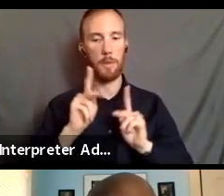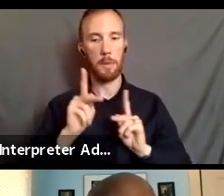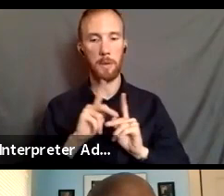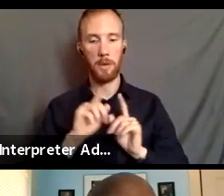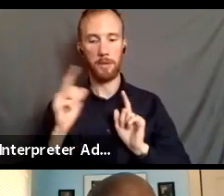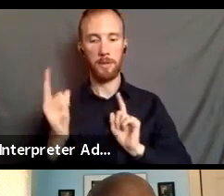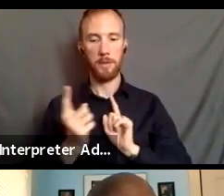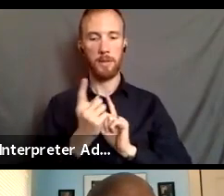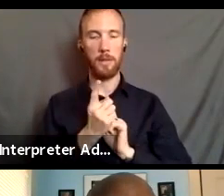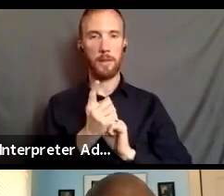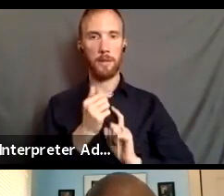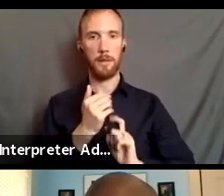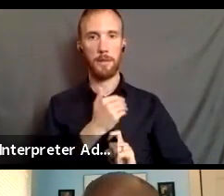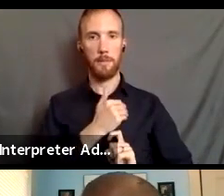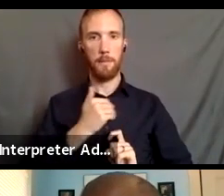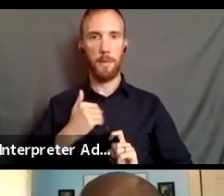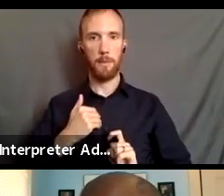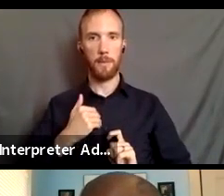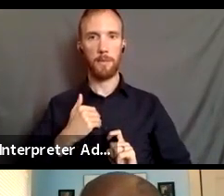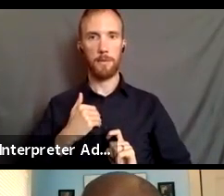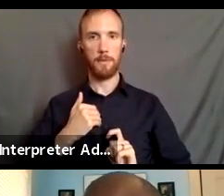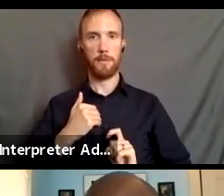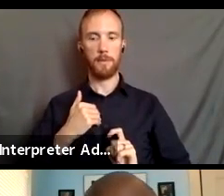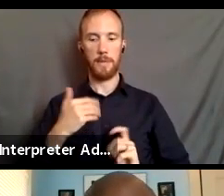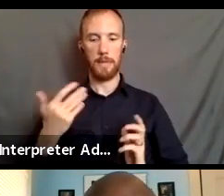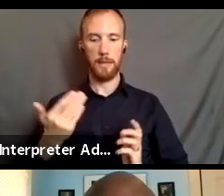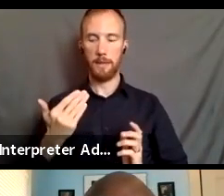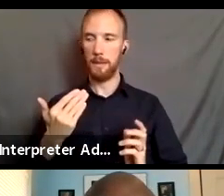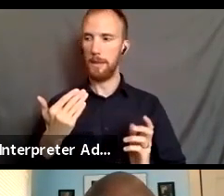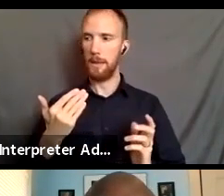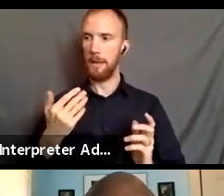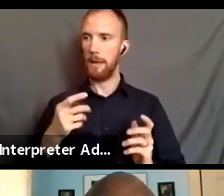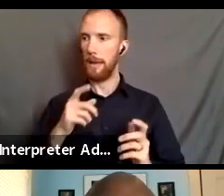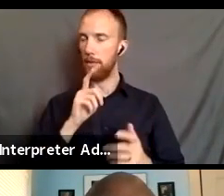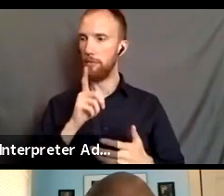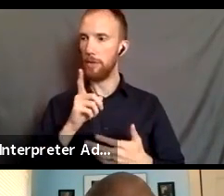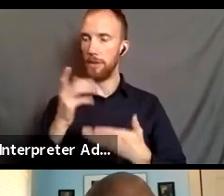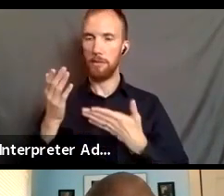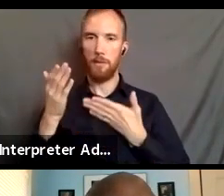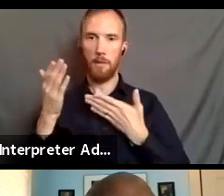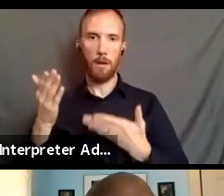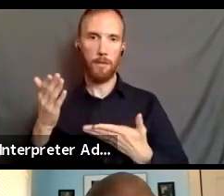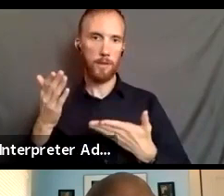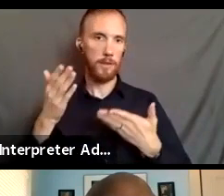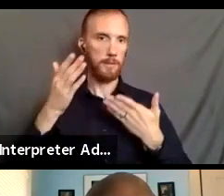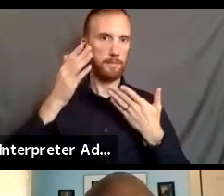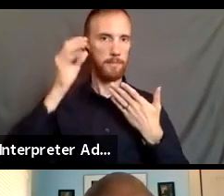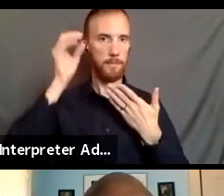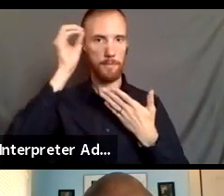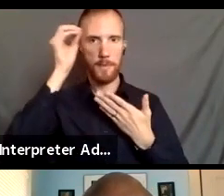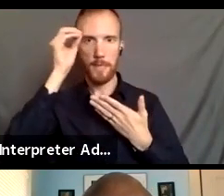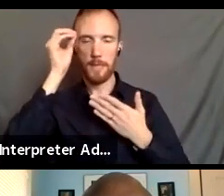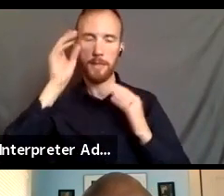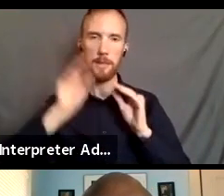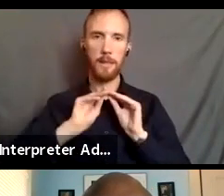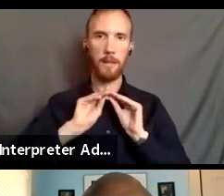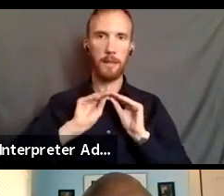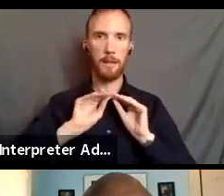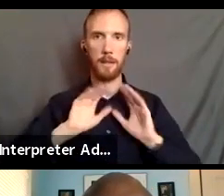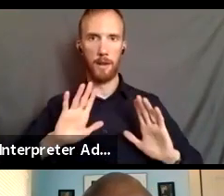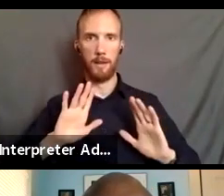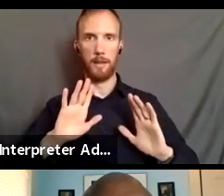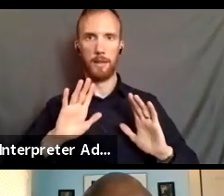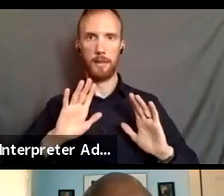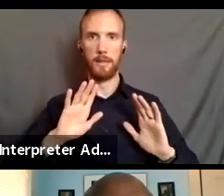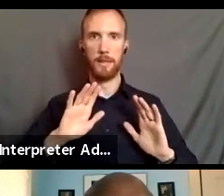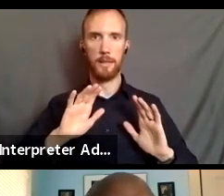and really personally brought such insight and clarity to this issue which is continues